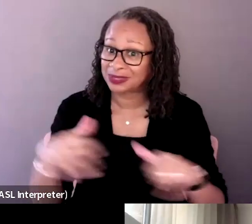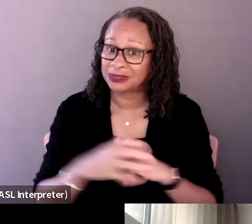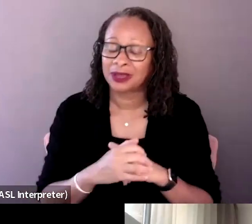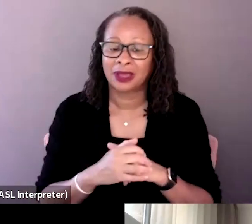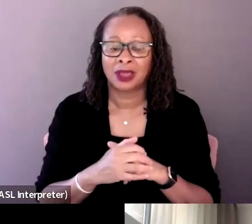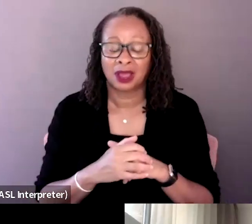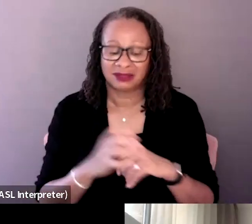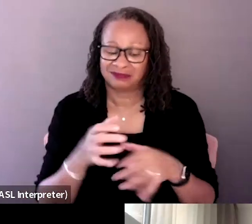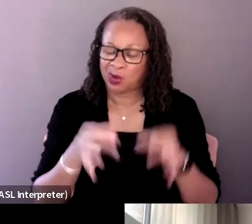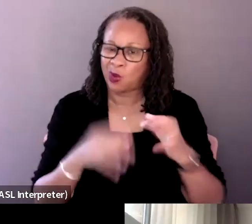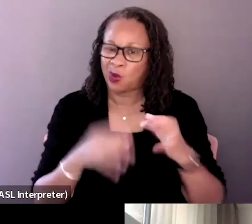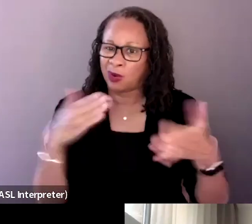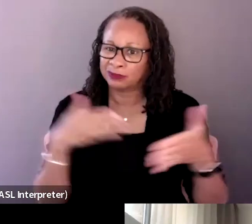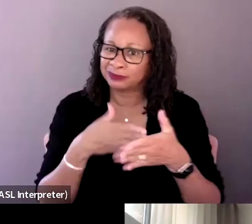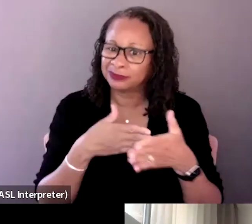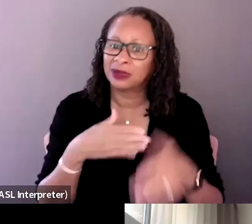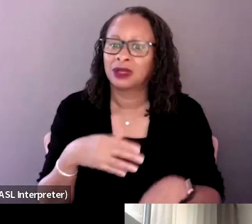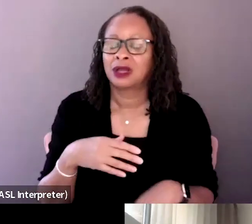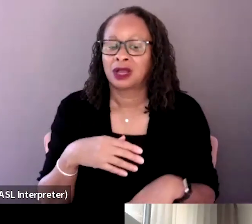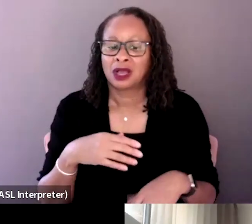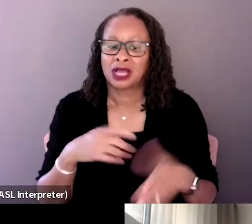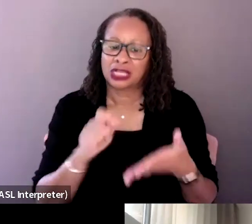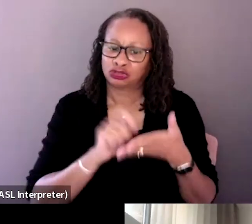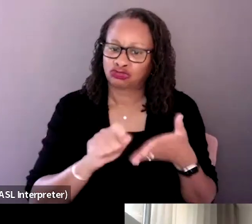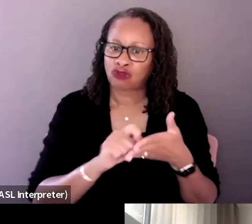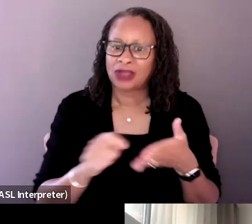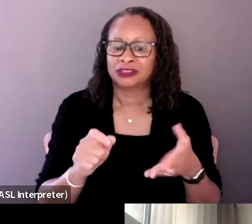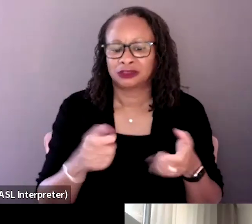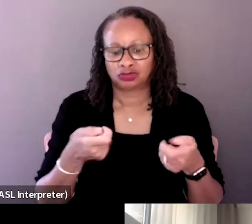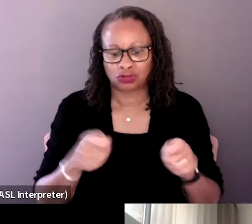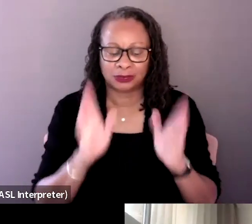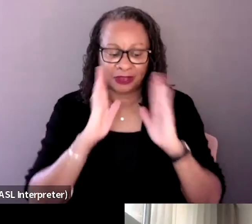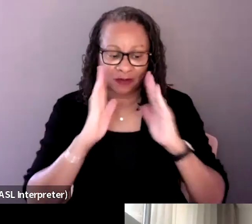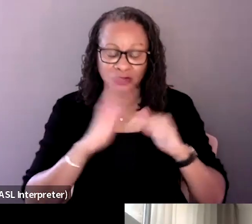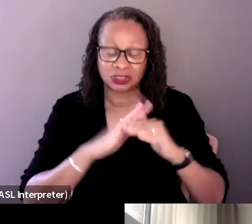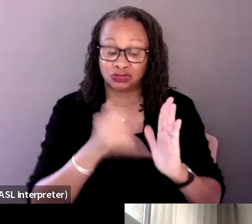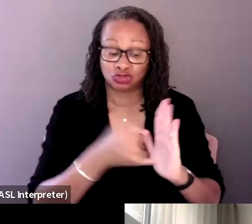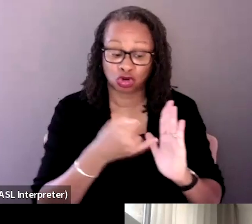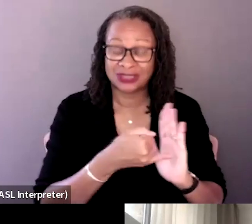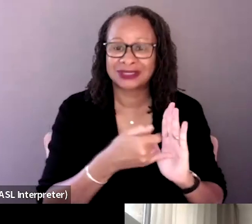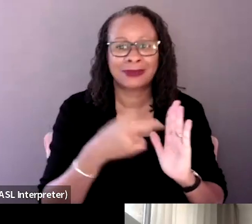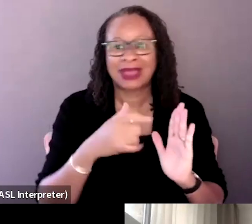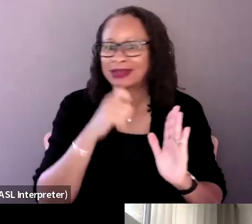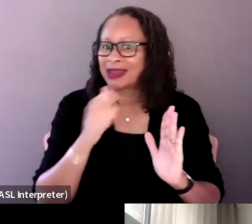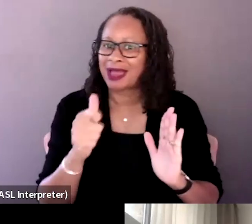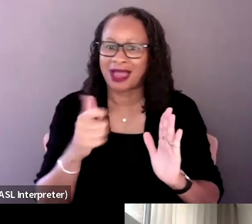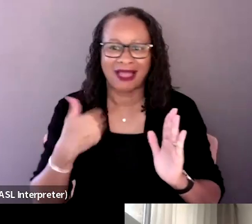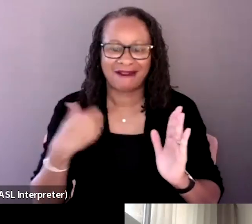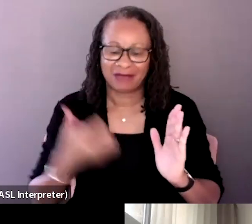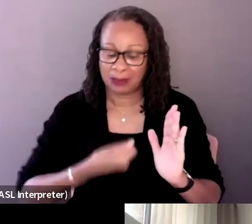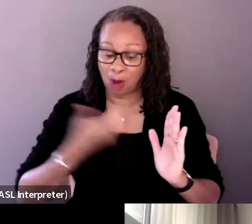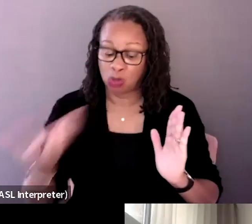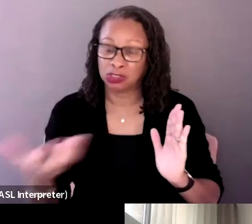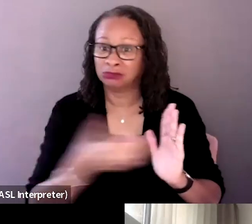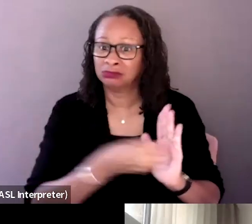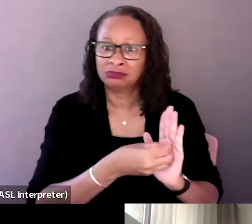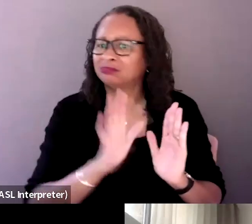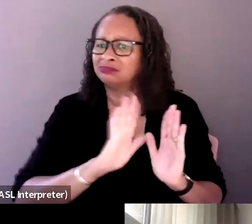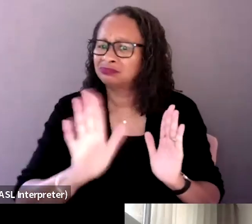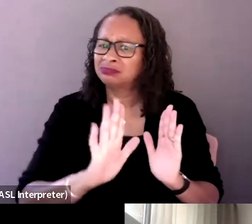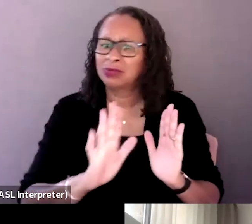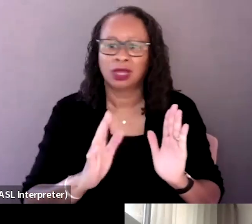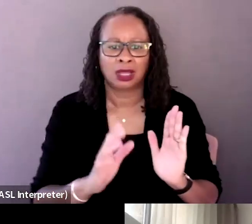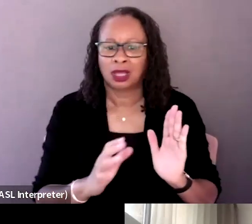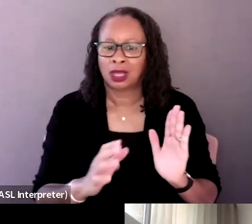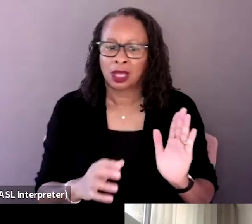as trying to be more journalistic. I didn't put any emotion in it, nothing that much about point